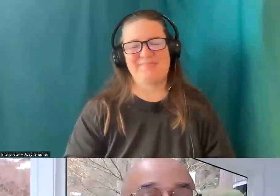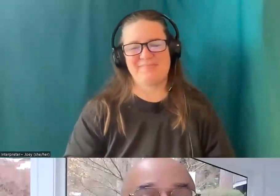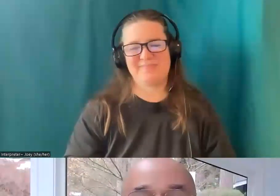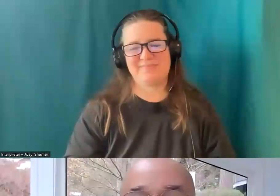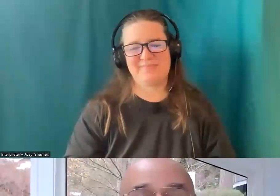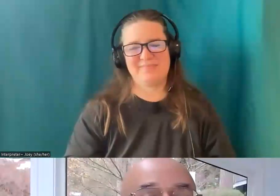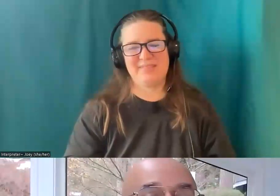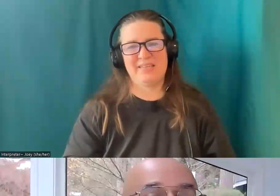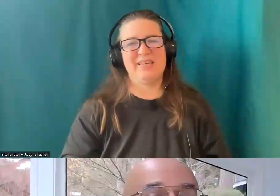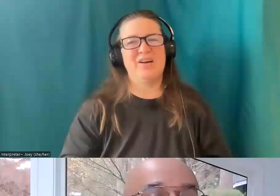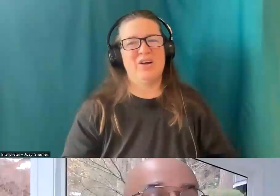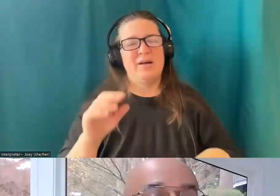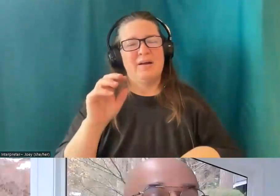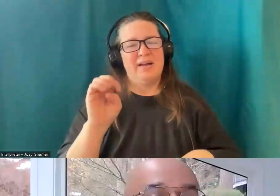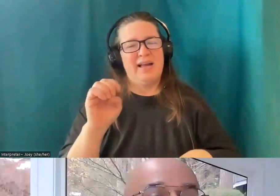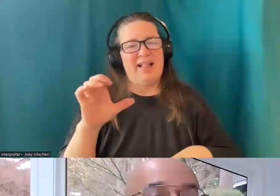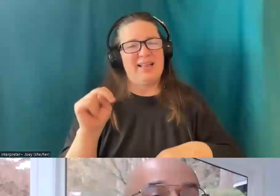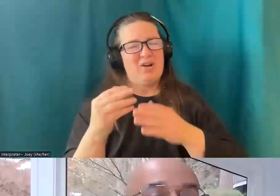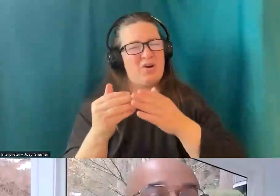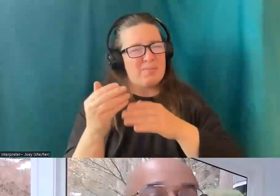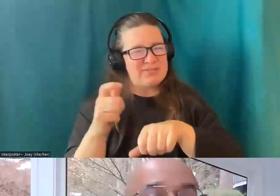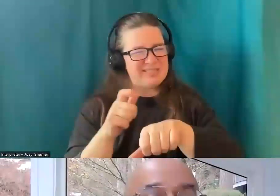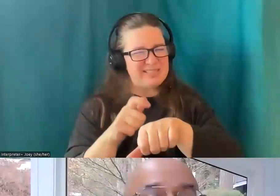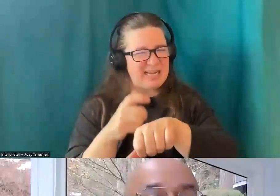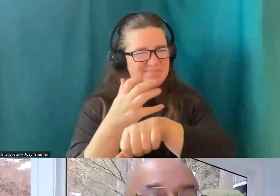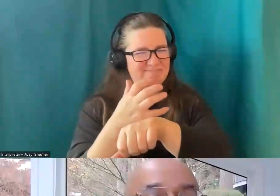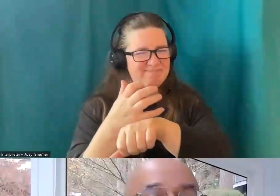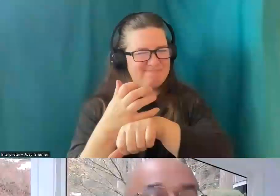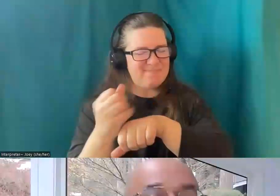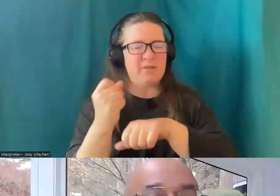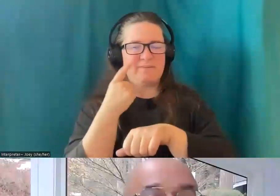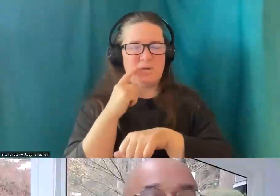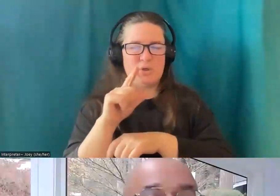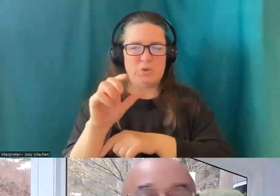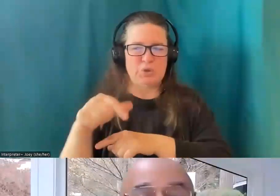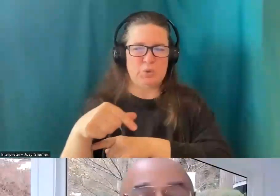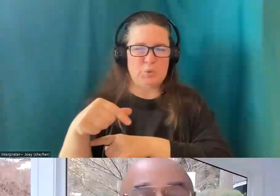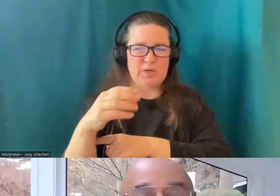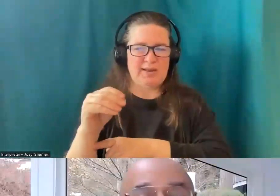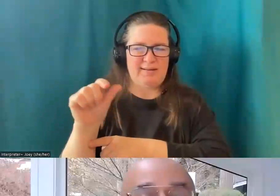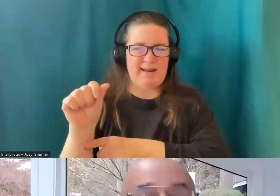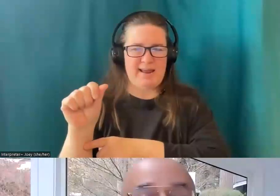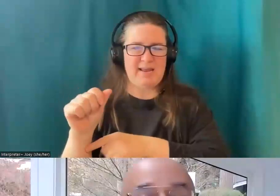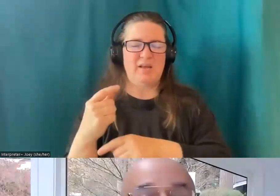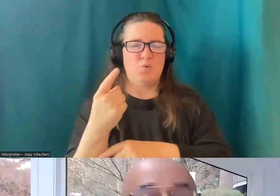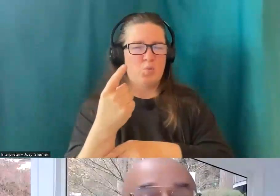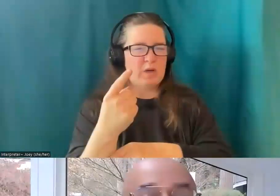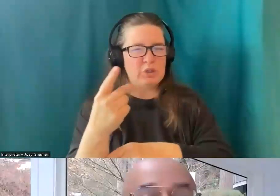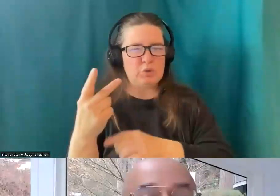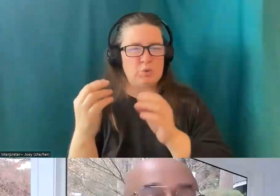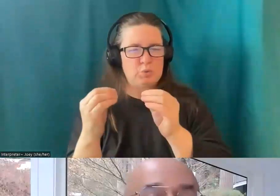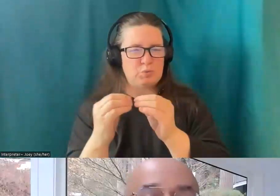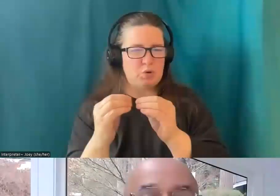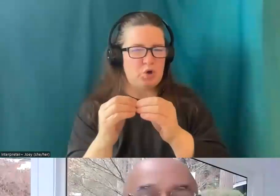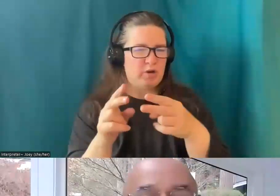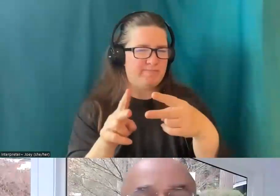We are almost out of time for our Q&A. So I have one or two more I wanted to hit, but Michael or Tom, did you see any coming in